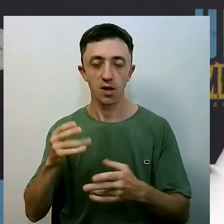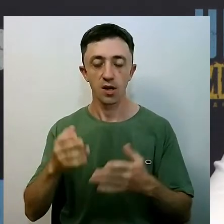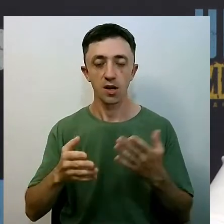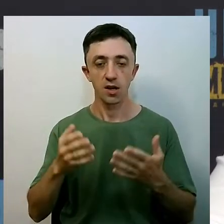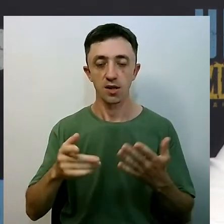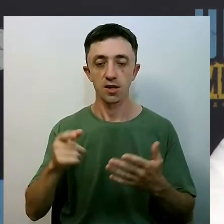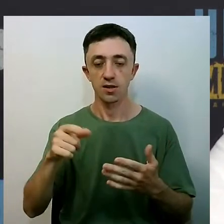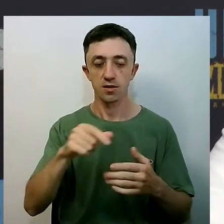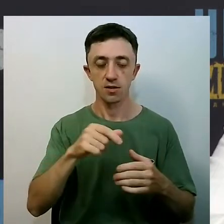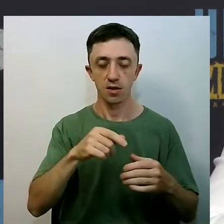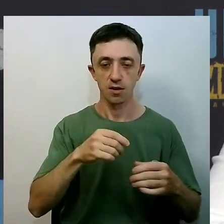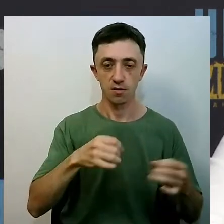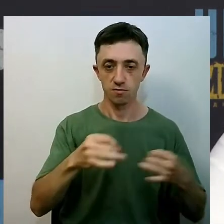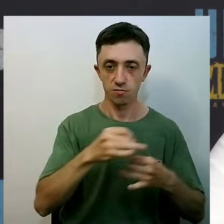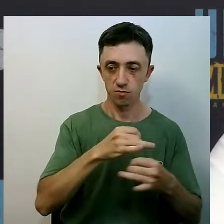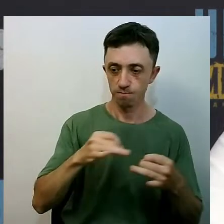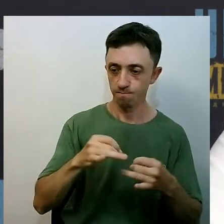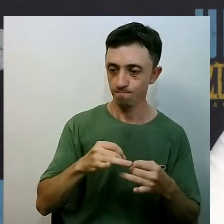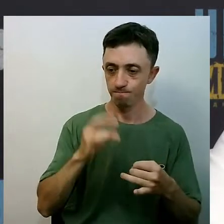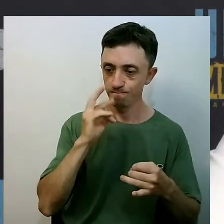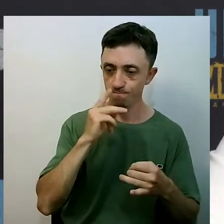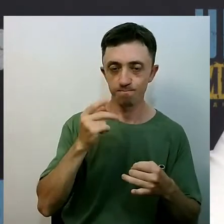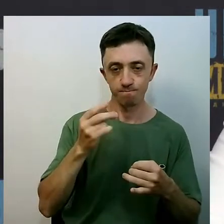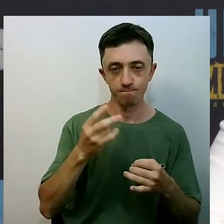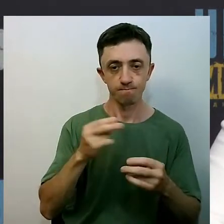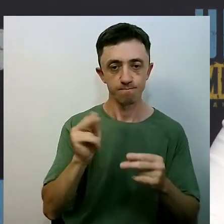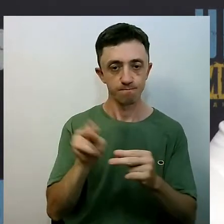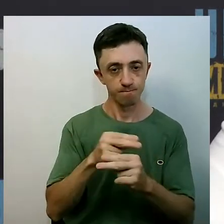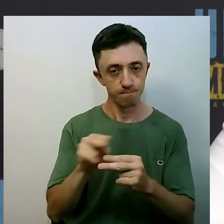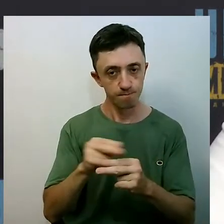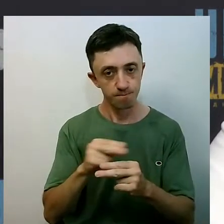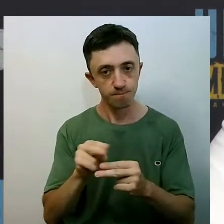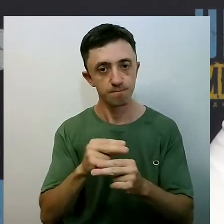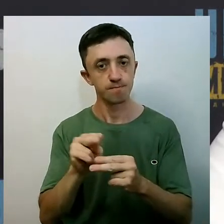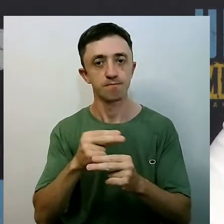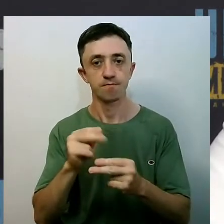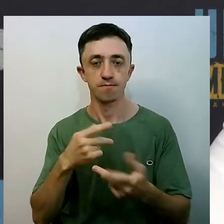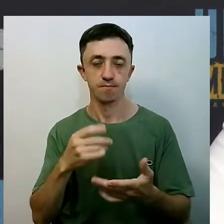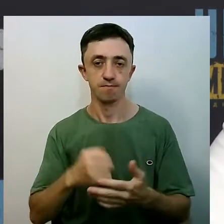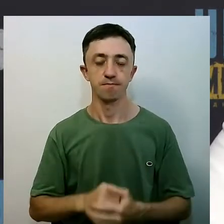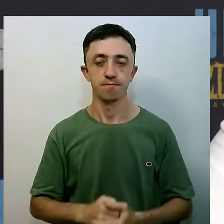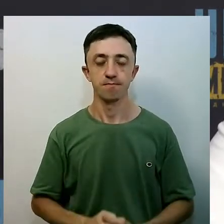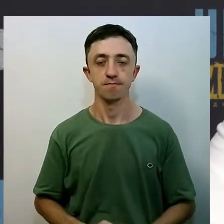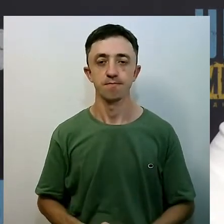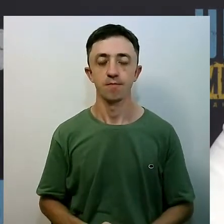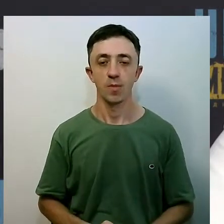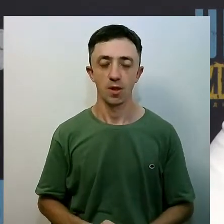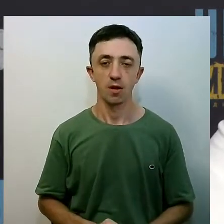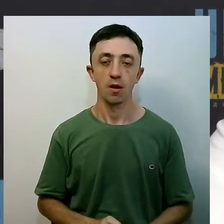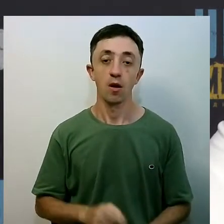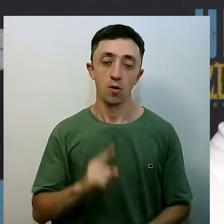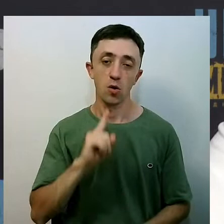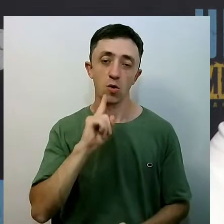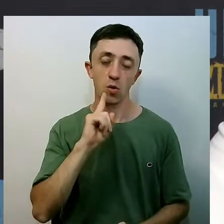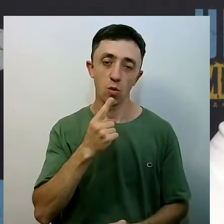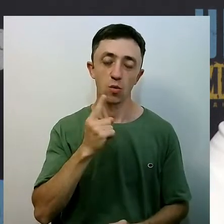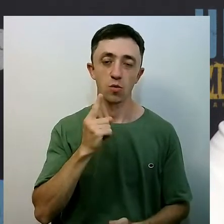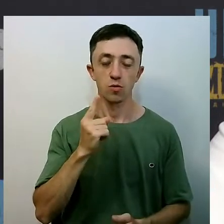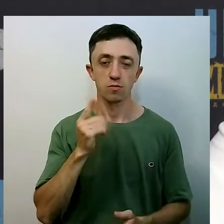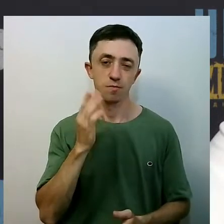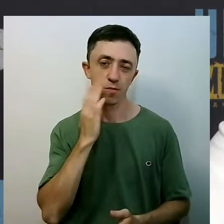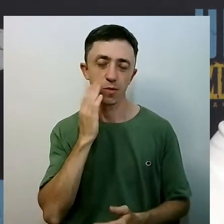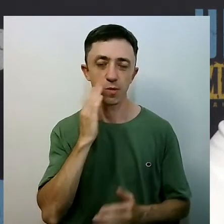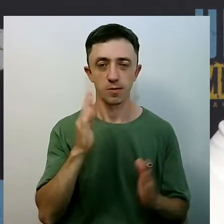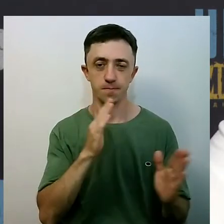And if the development council will have some questions, then